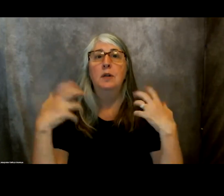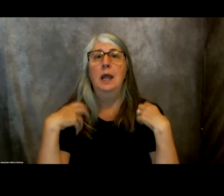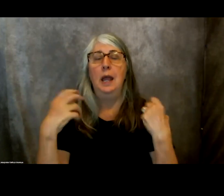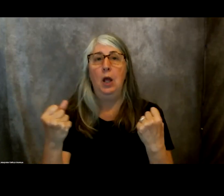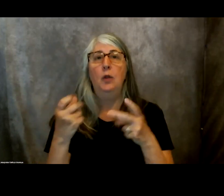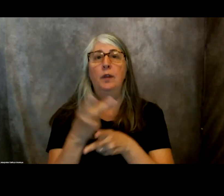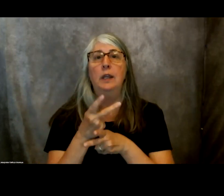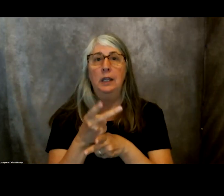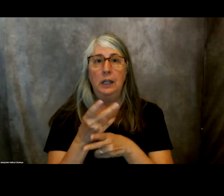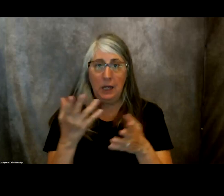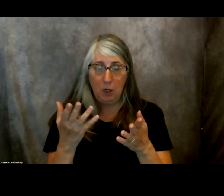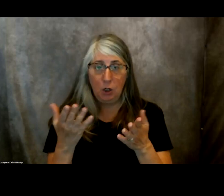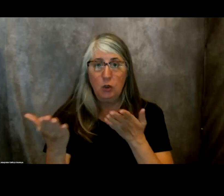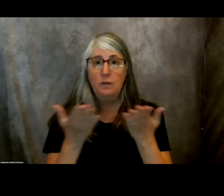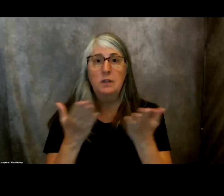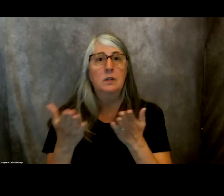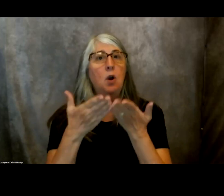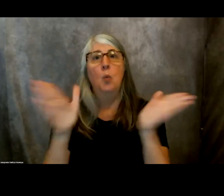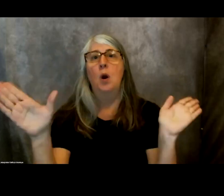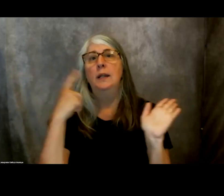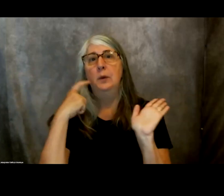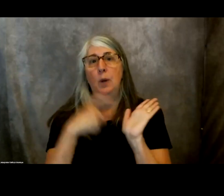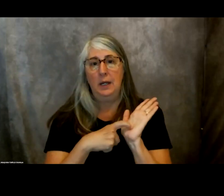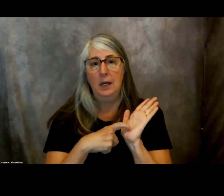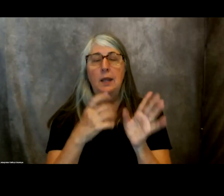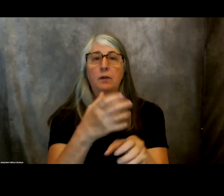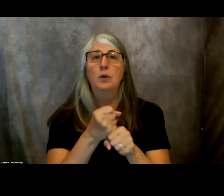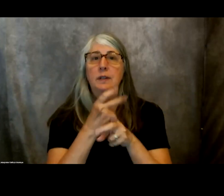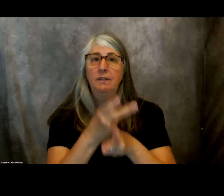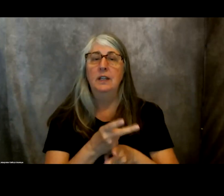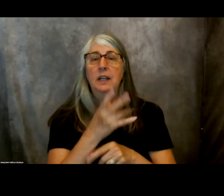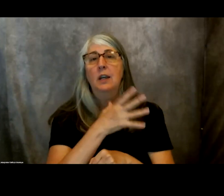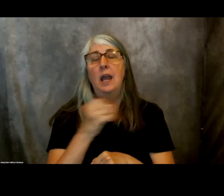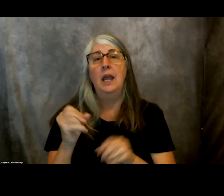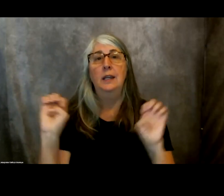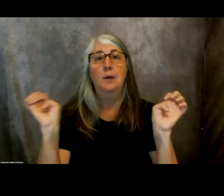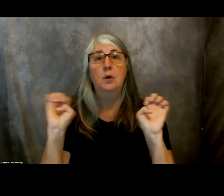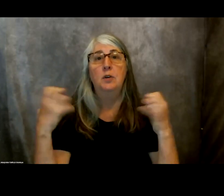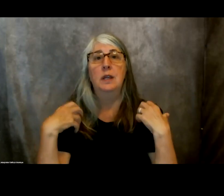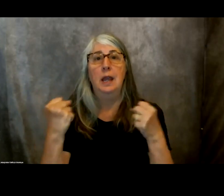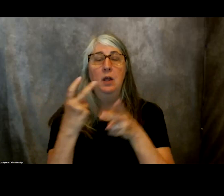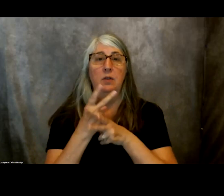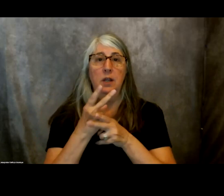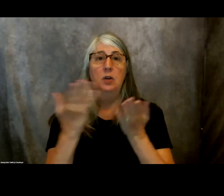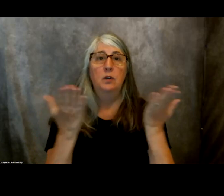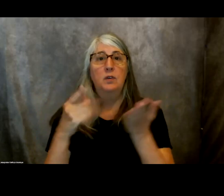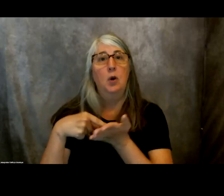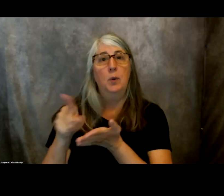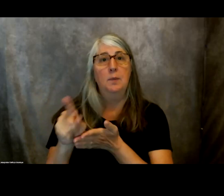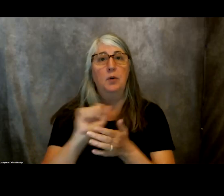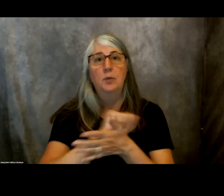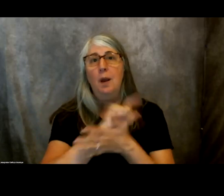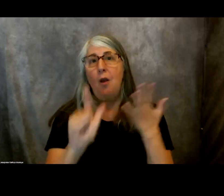are widely recognized by those seeking care, and emergency healthcare services are reimbursed by all